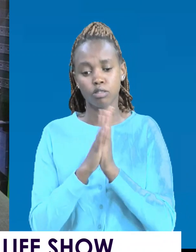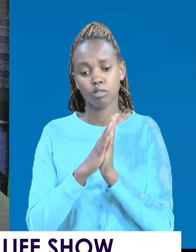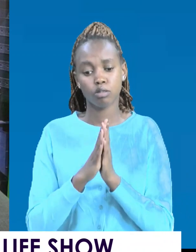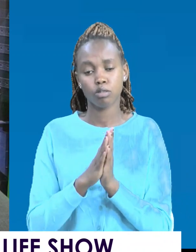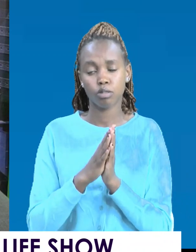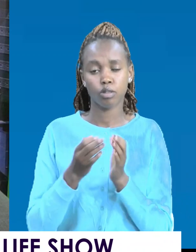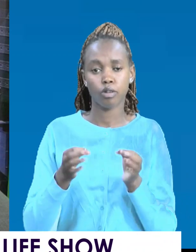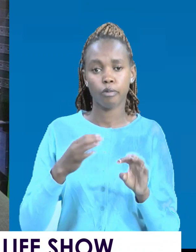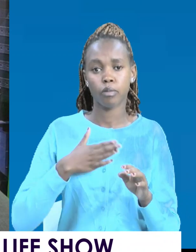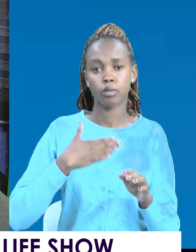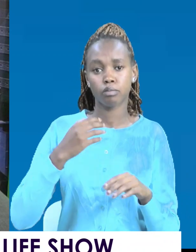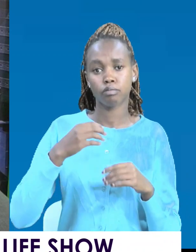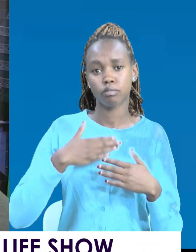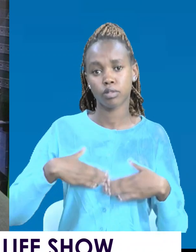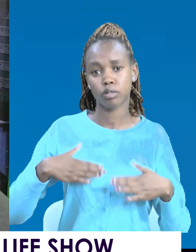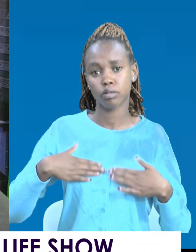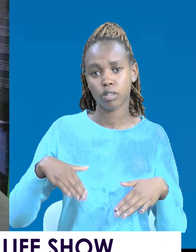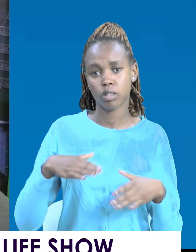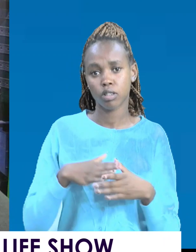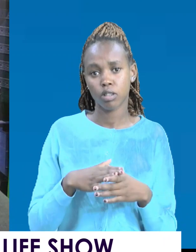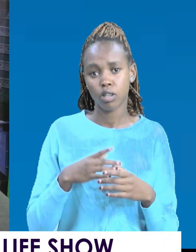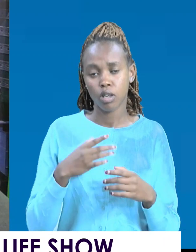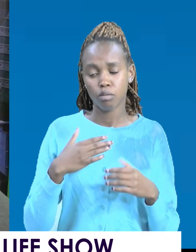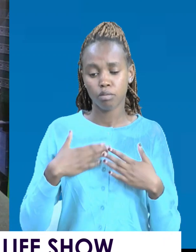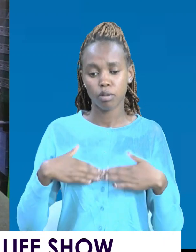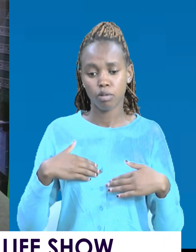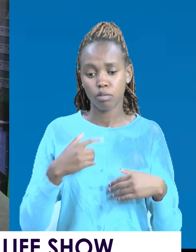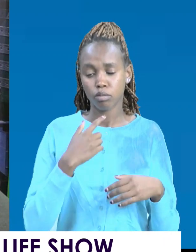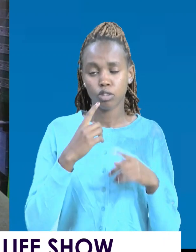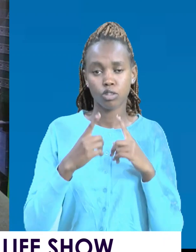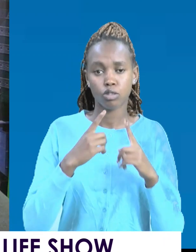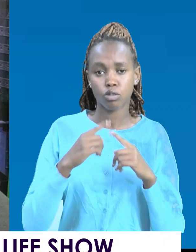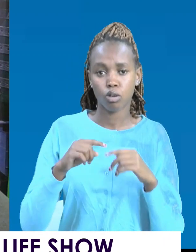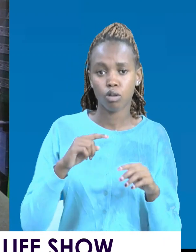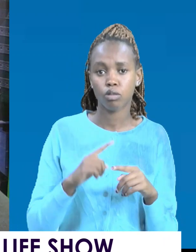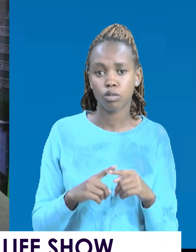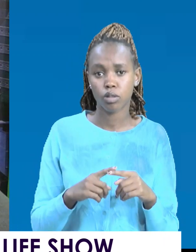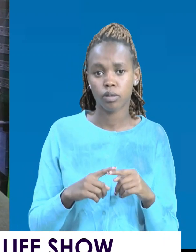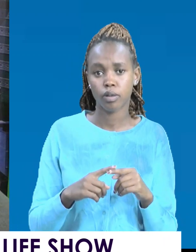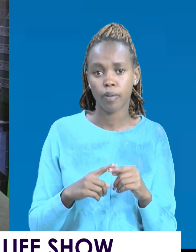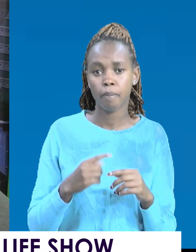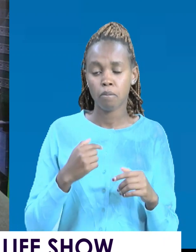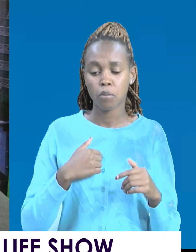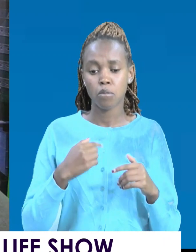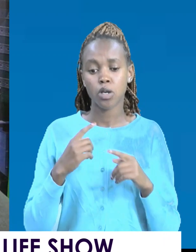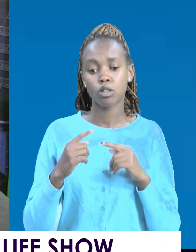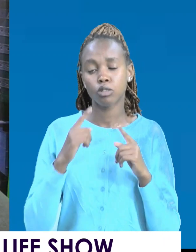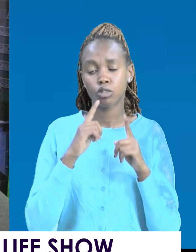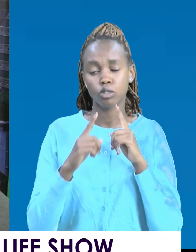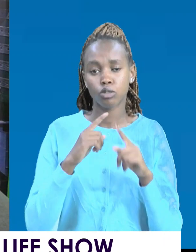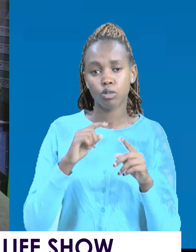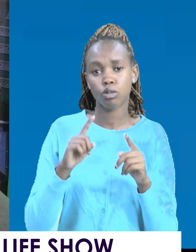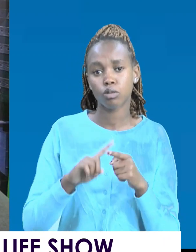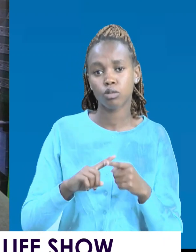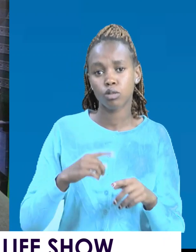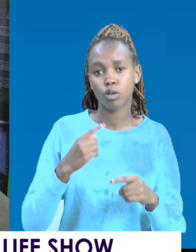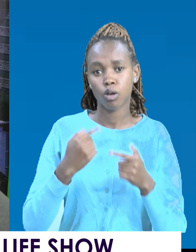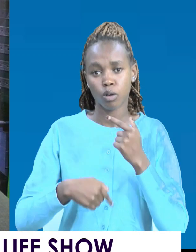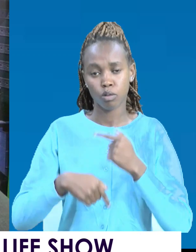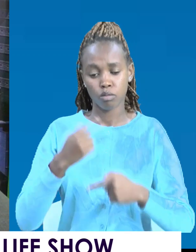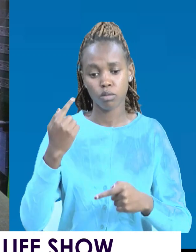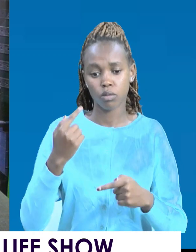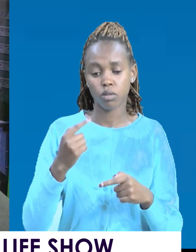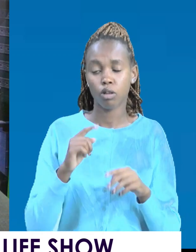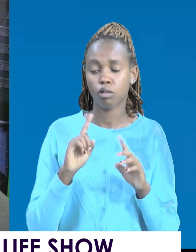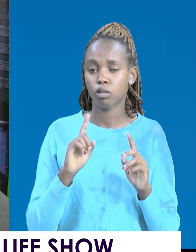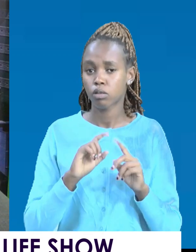people. That is the story of the people that I am talking to. I am talking to winners, not losers. Trust you me, winners are